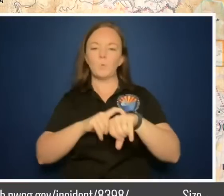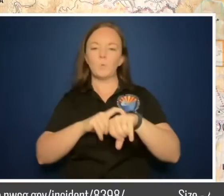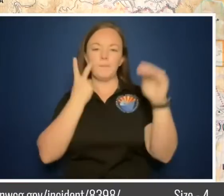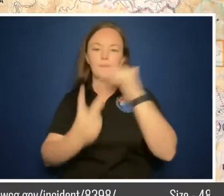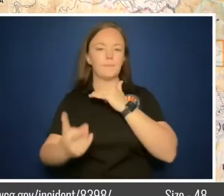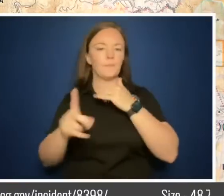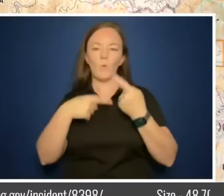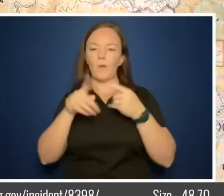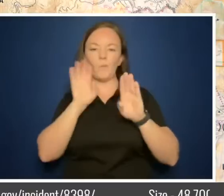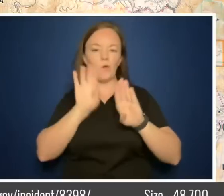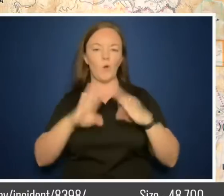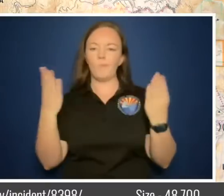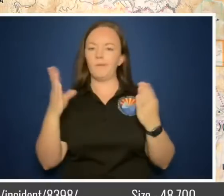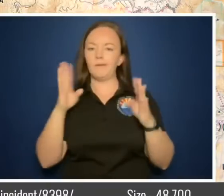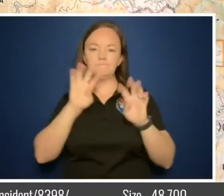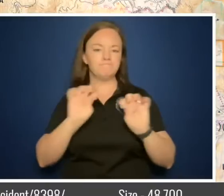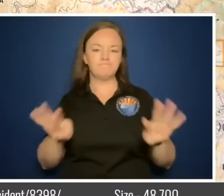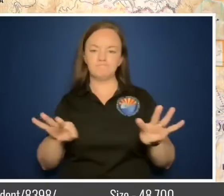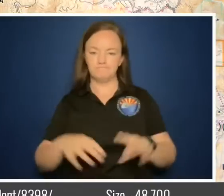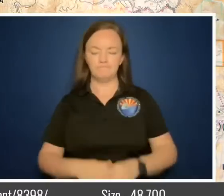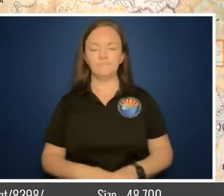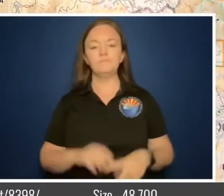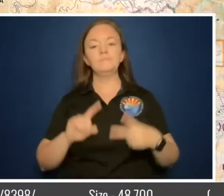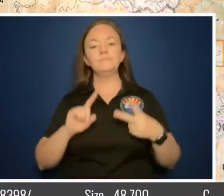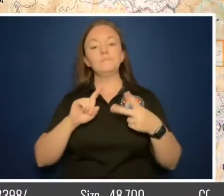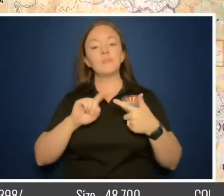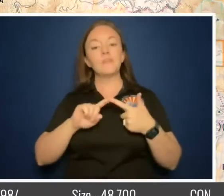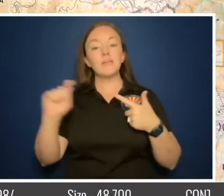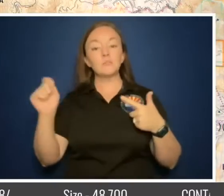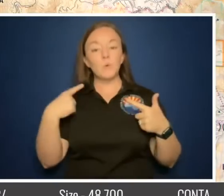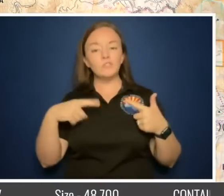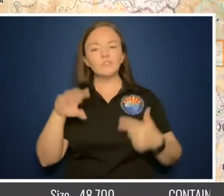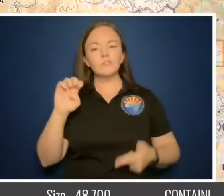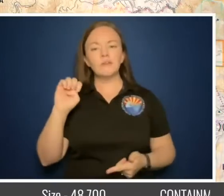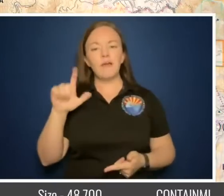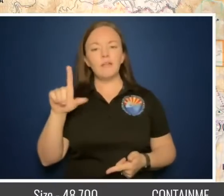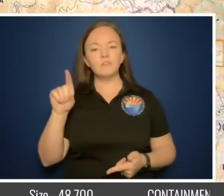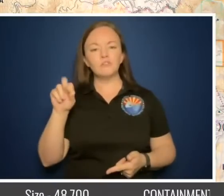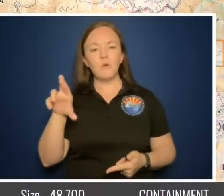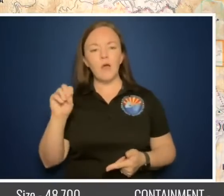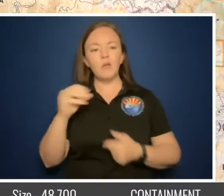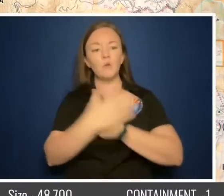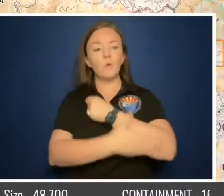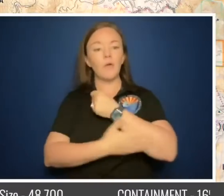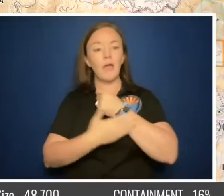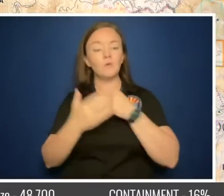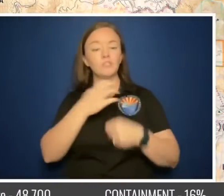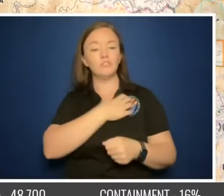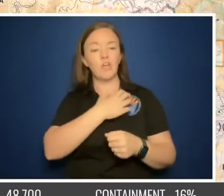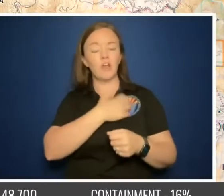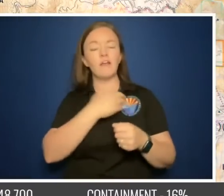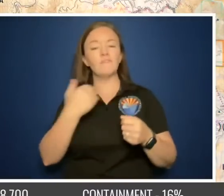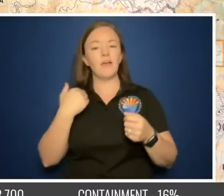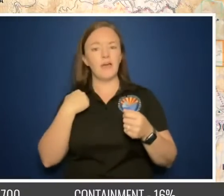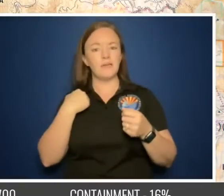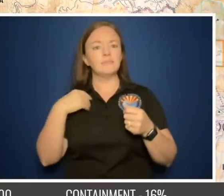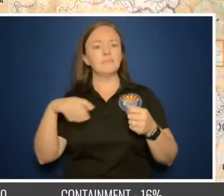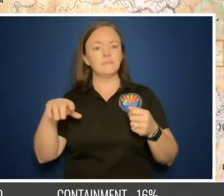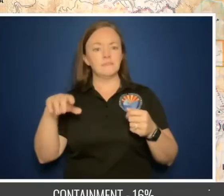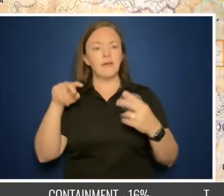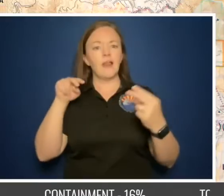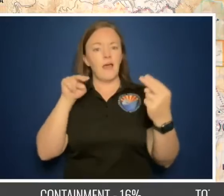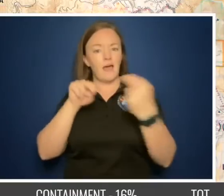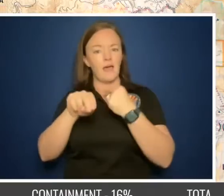orders. The El Dorado County Sheriff's Department has a huge section of Highway 49 facing the South Fork of American River